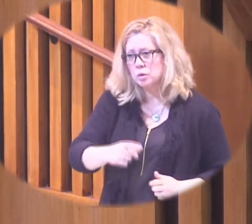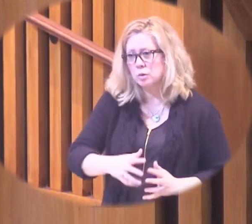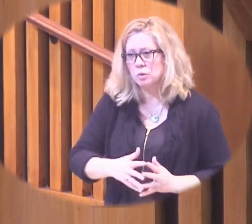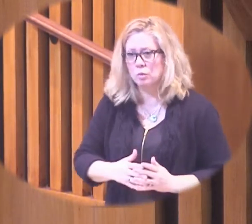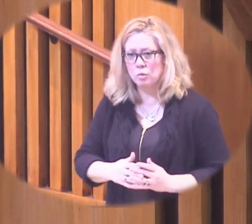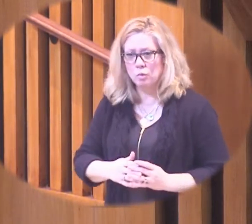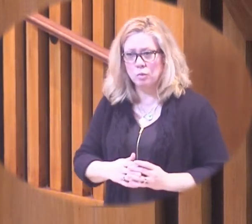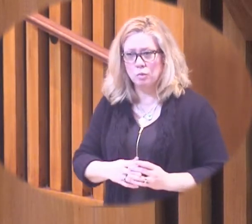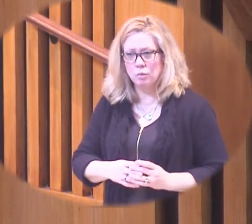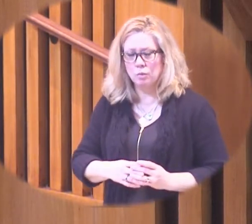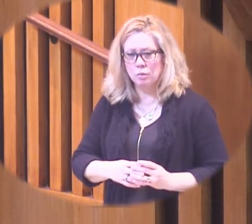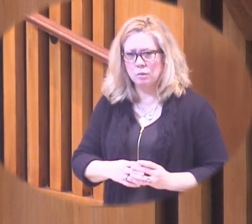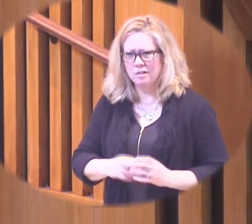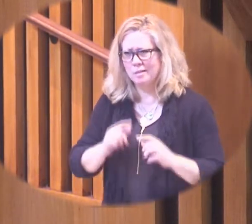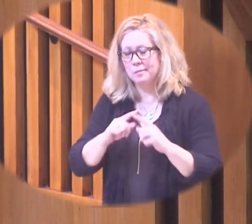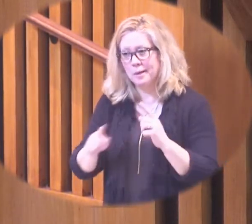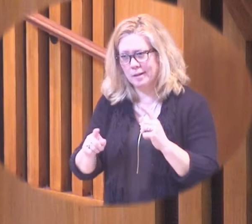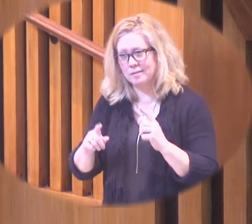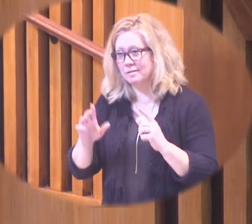How much more, then,